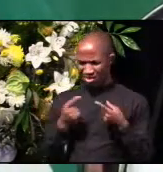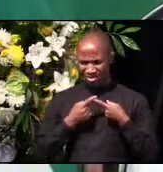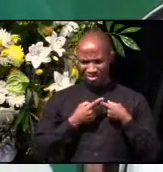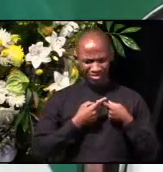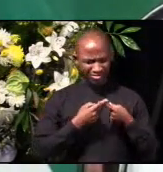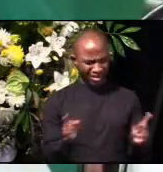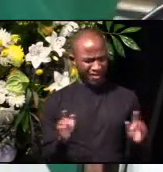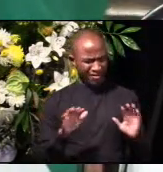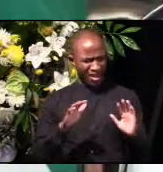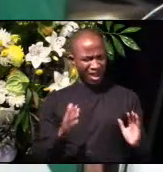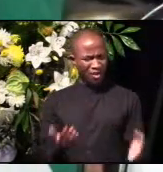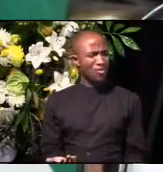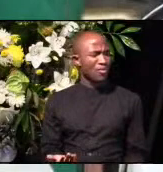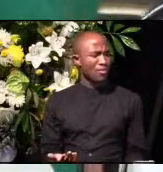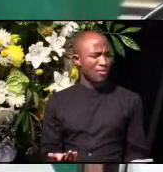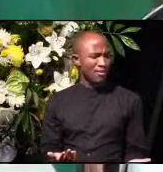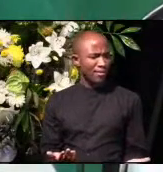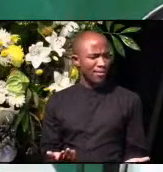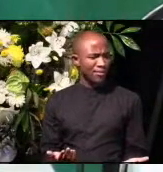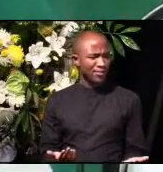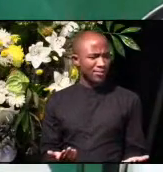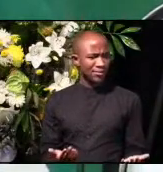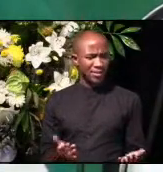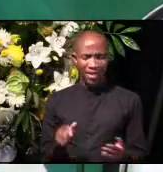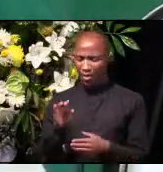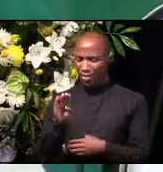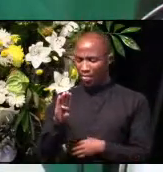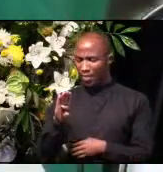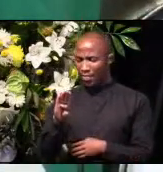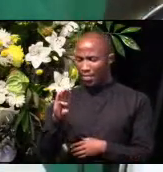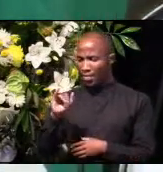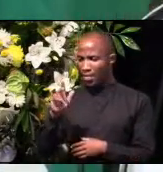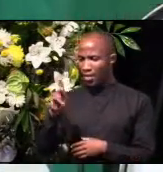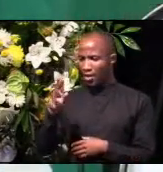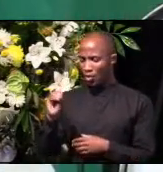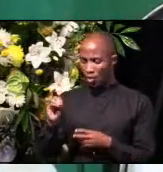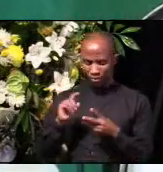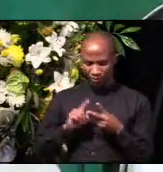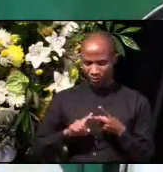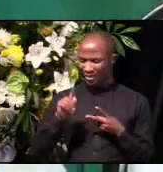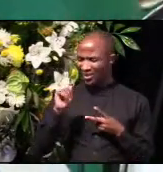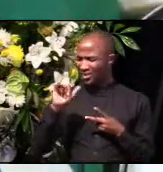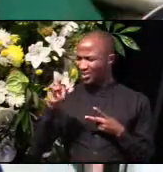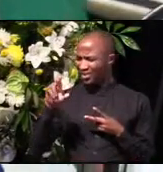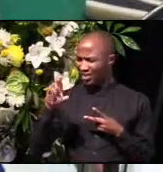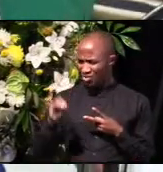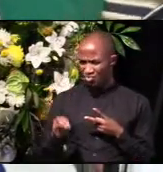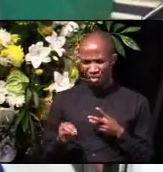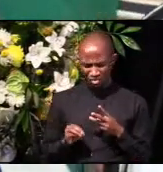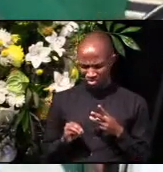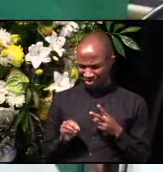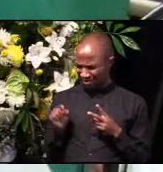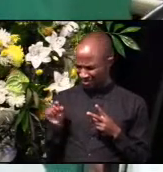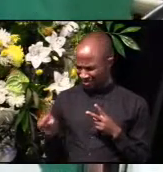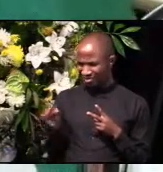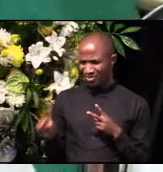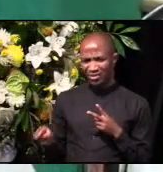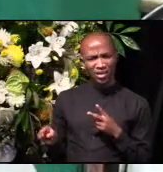makes the Sobo Quest the Steve because the heroes to be so different